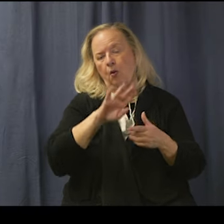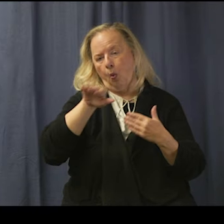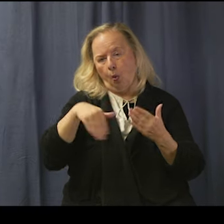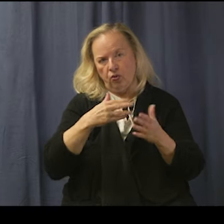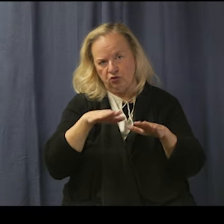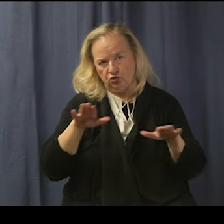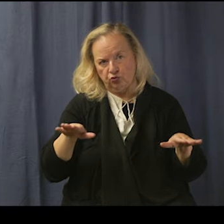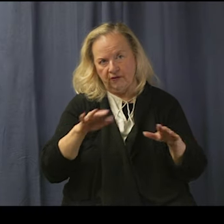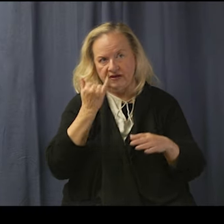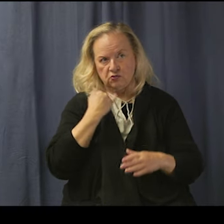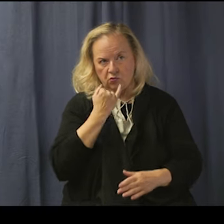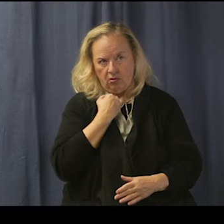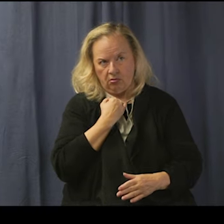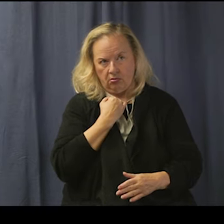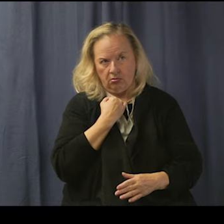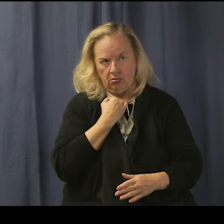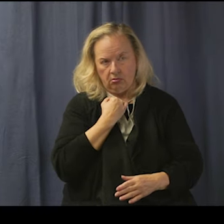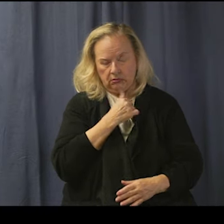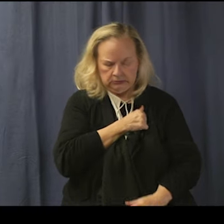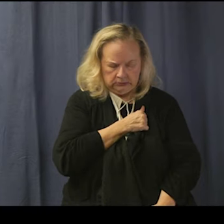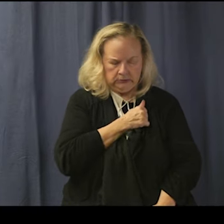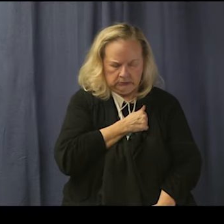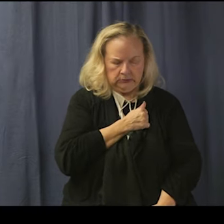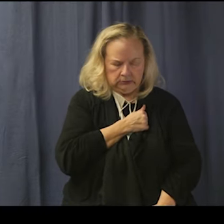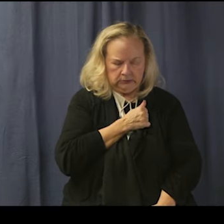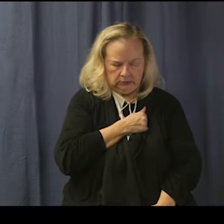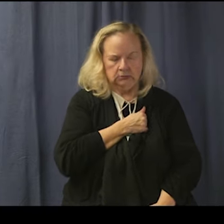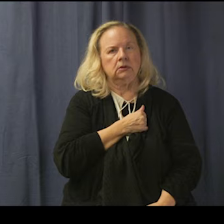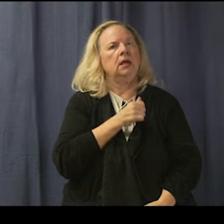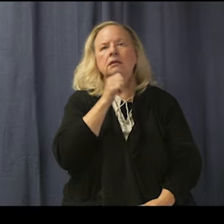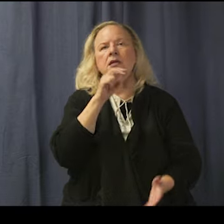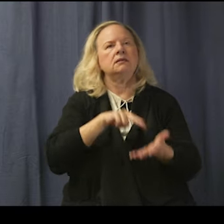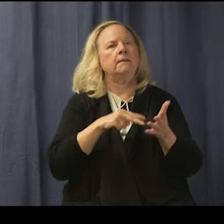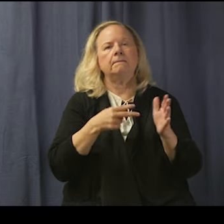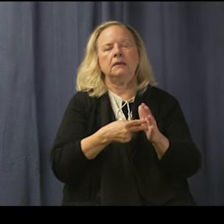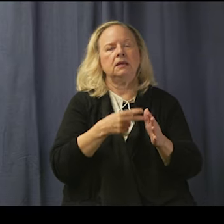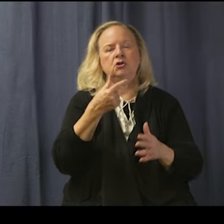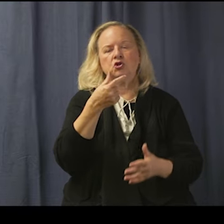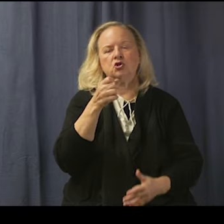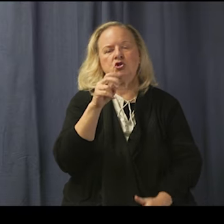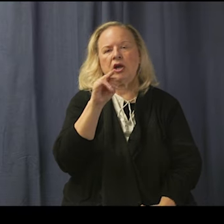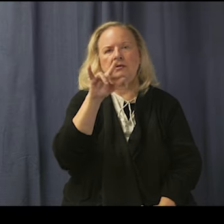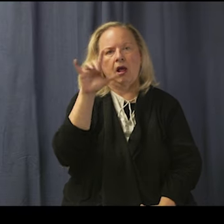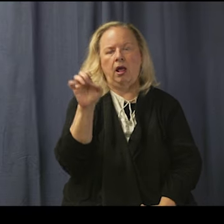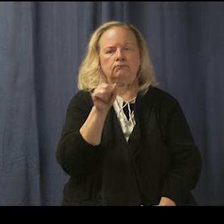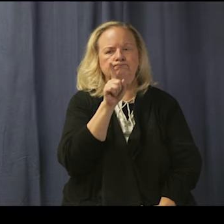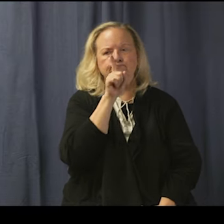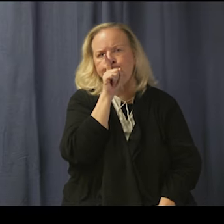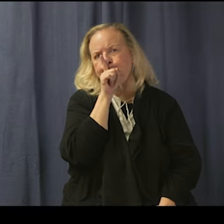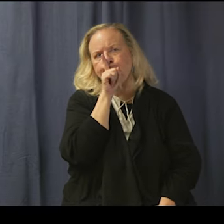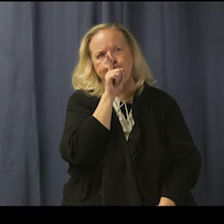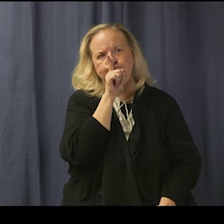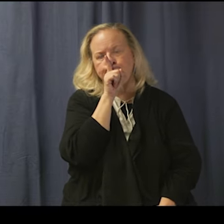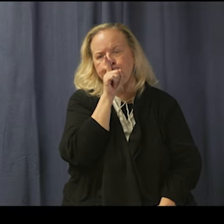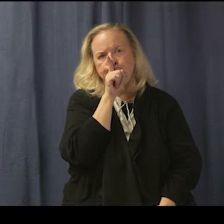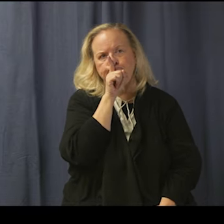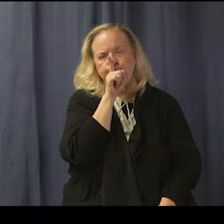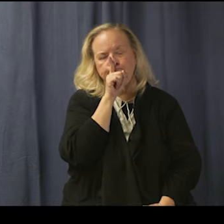the children of Israel. Nowhere does Yom Kippur refer to Gentiles. Yom Kippur